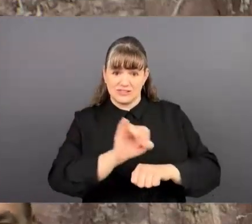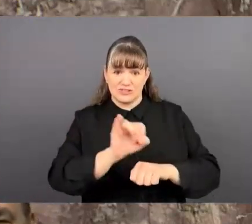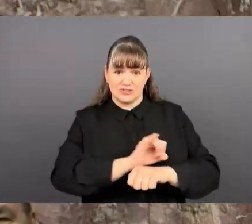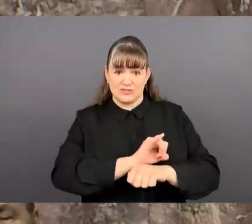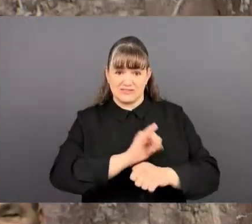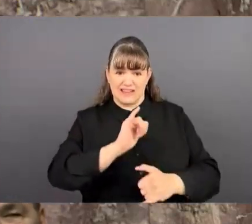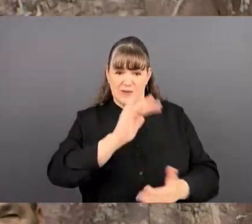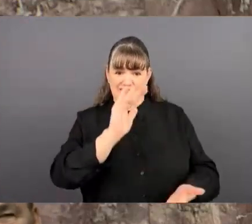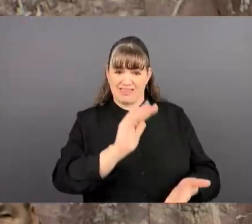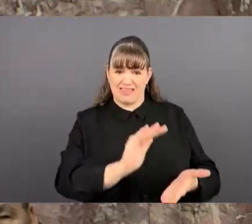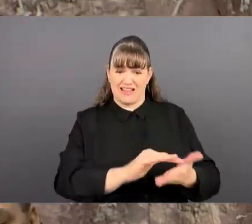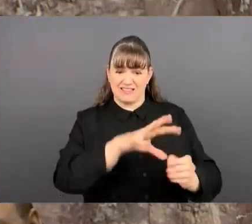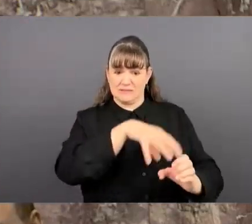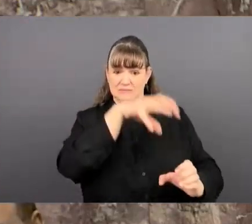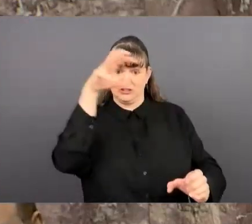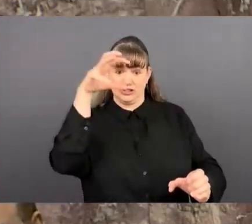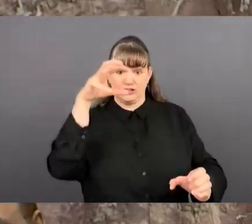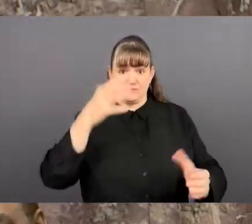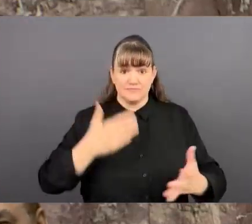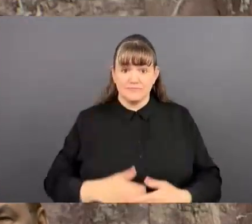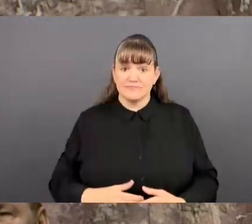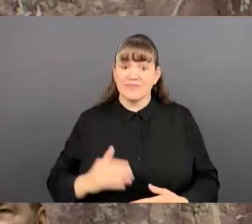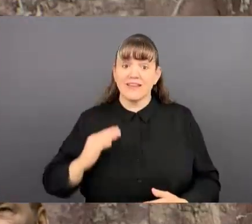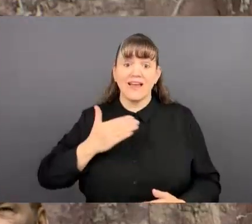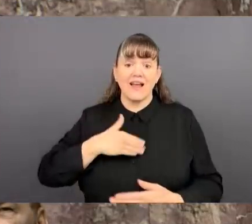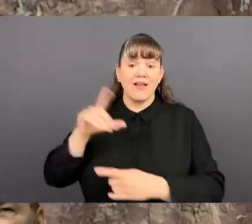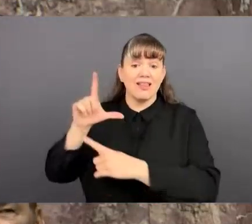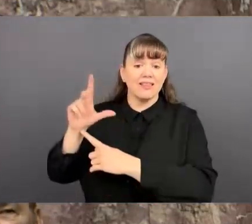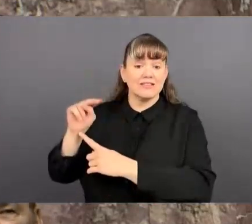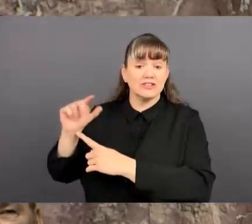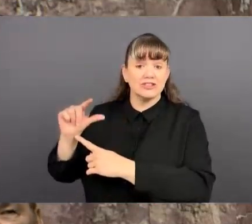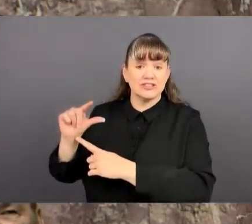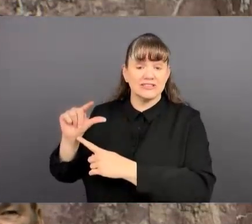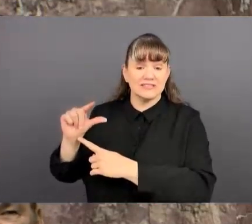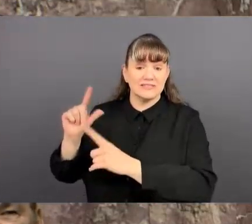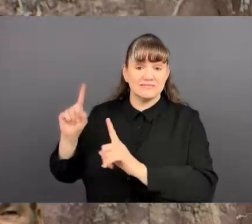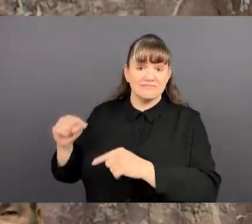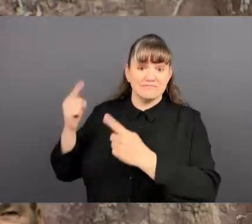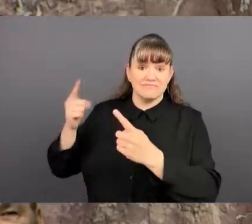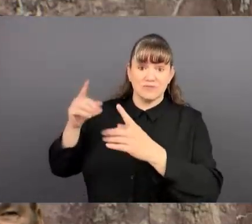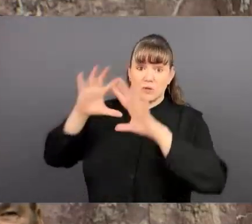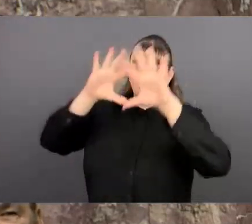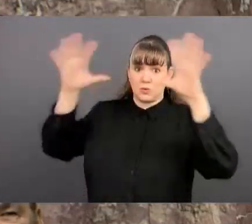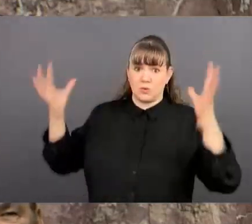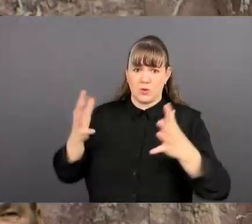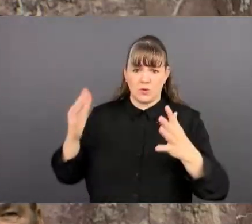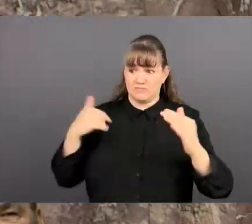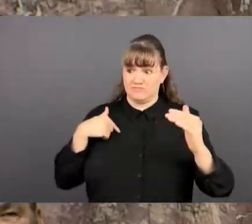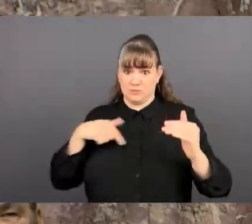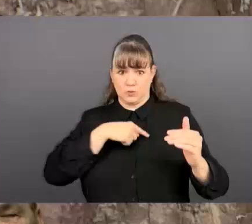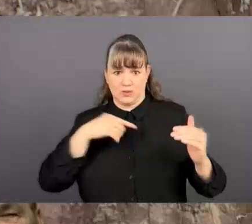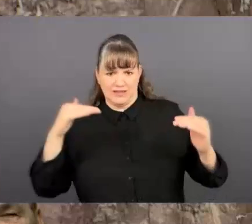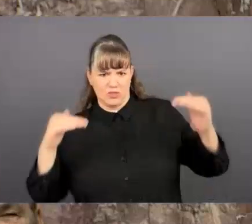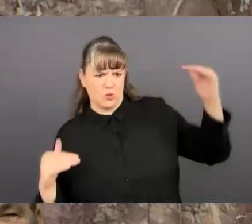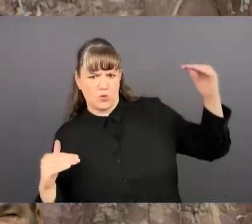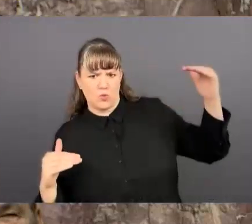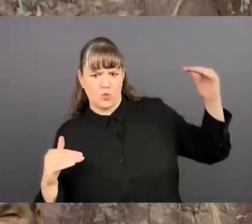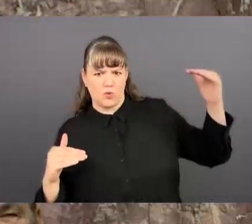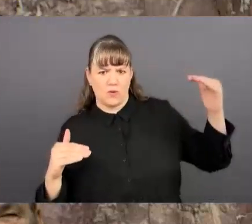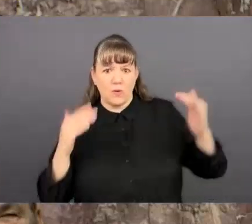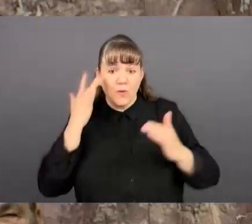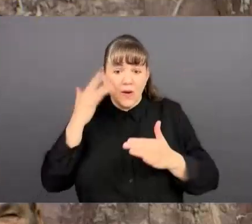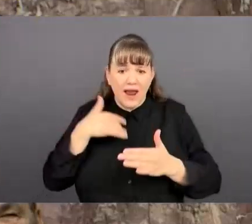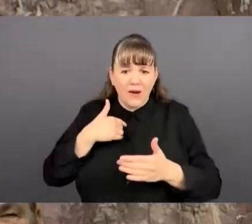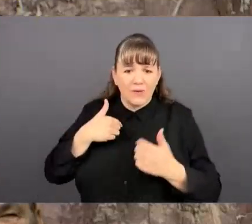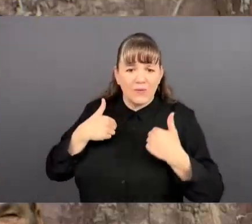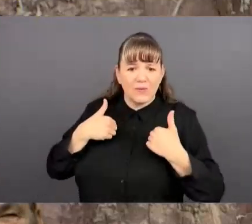in the world. We do it because we are electrifying LNG projects such as Cedar in Kitimat, and we are also, Honourable Speaker,